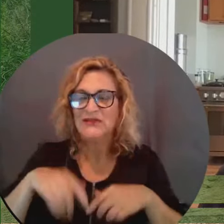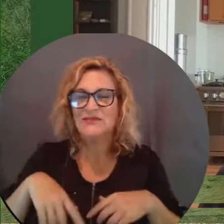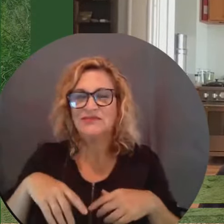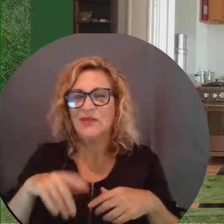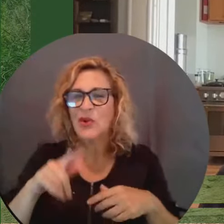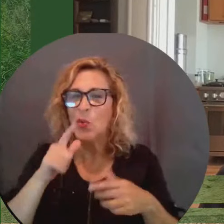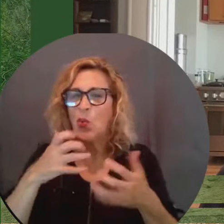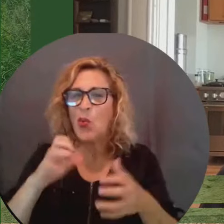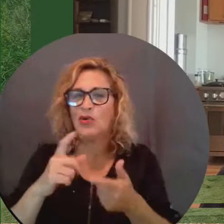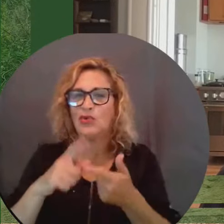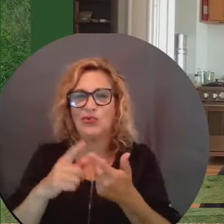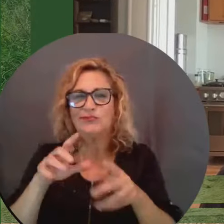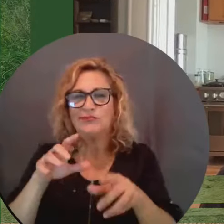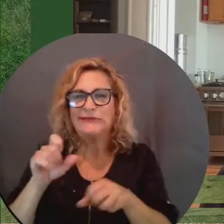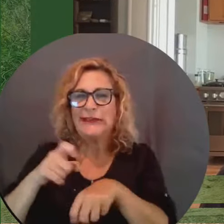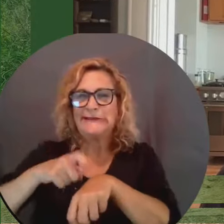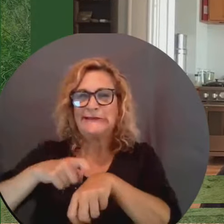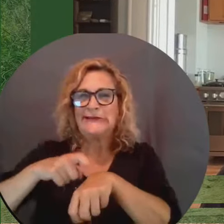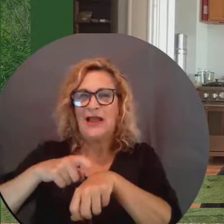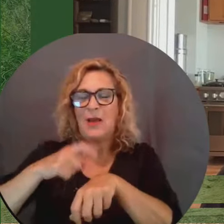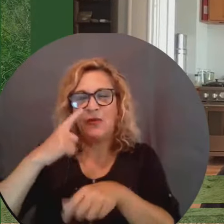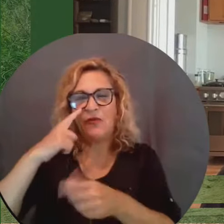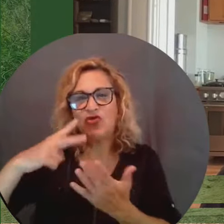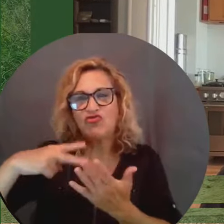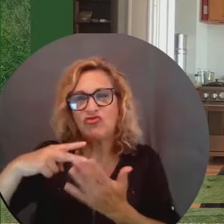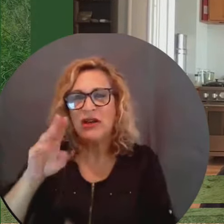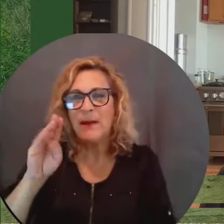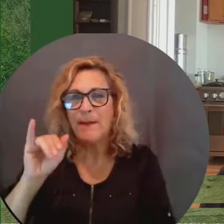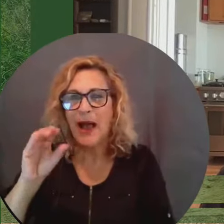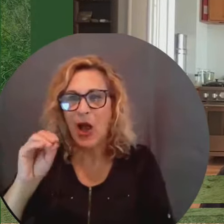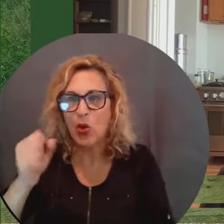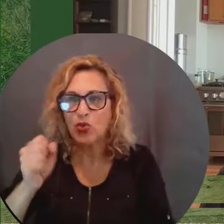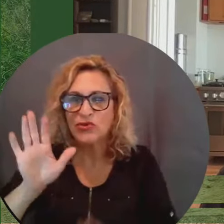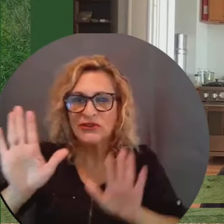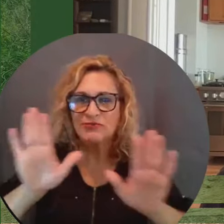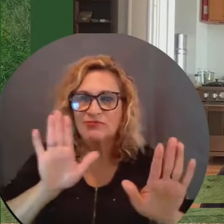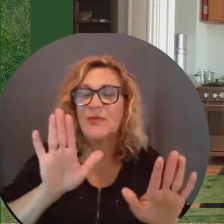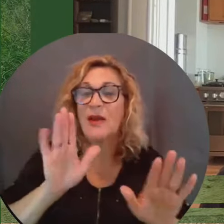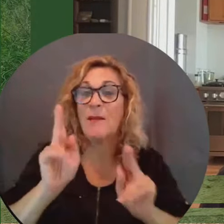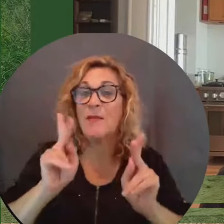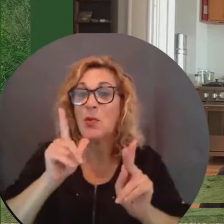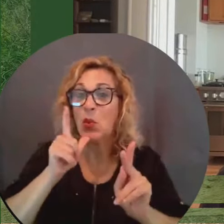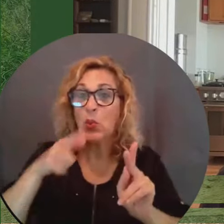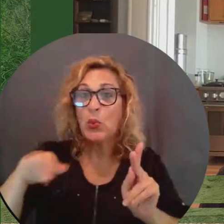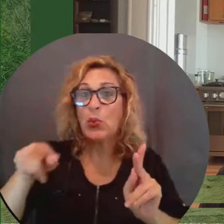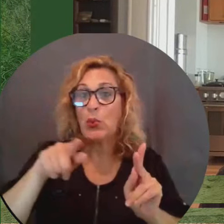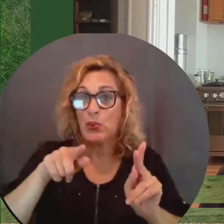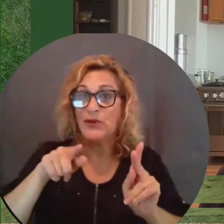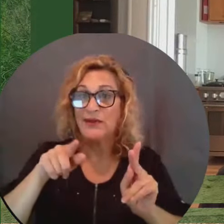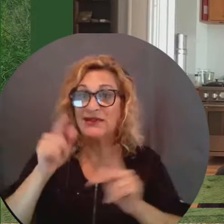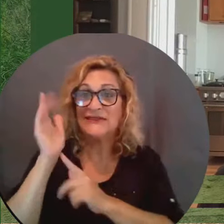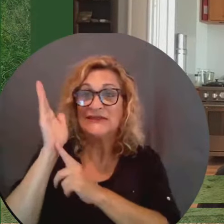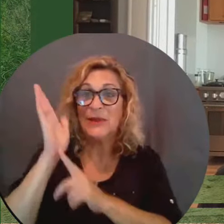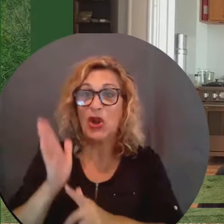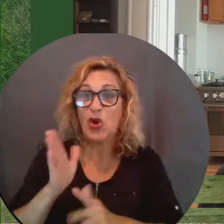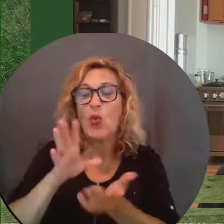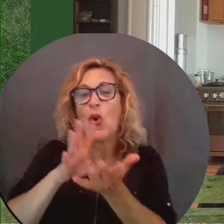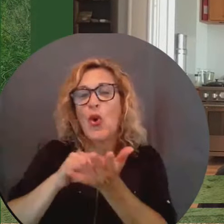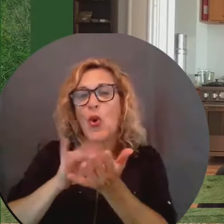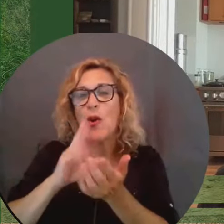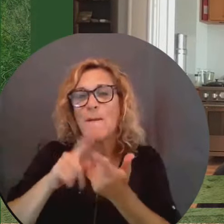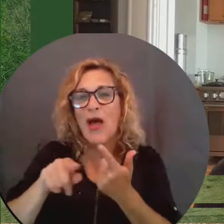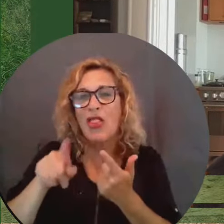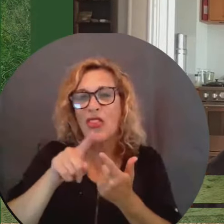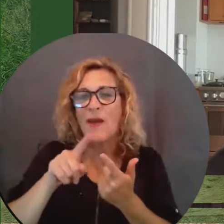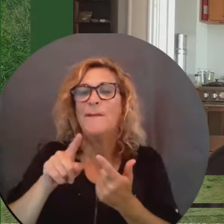so folks are going to post in the chat the bios of all the speakers so that you can learn more about those people. But I'm